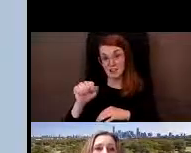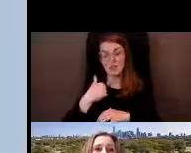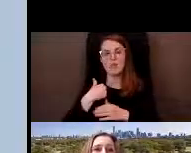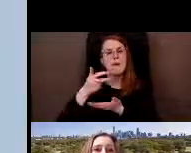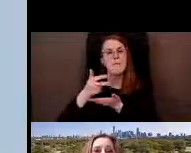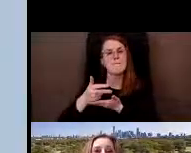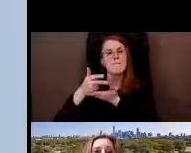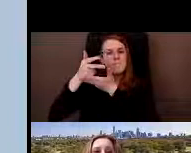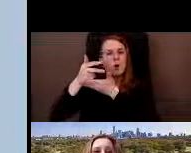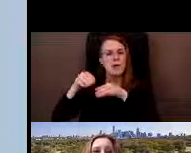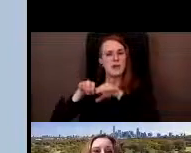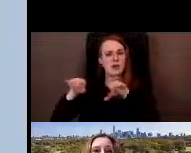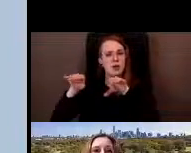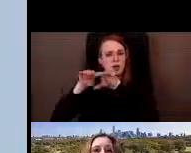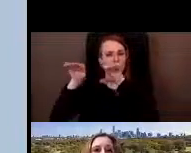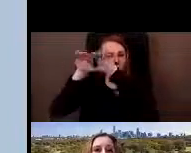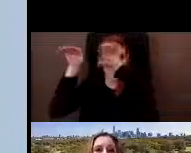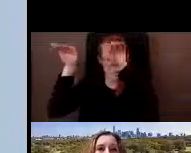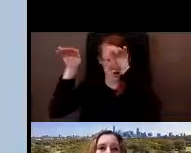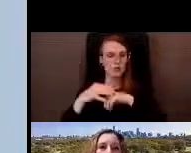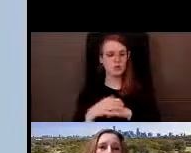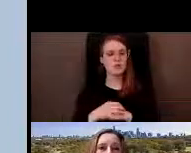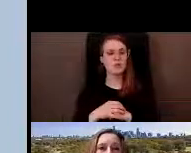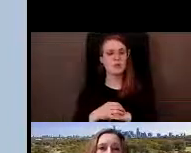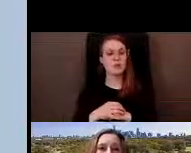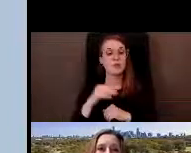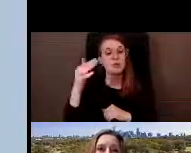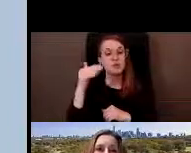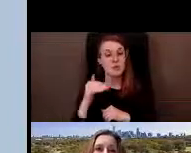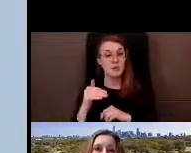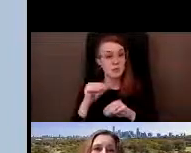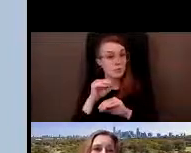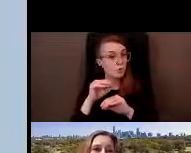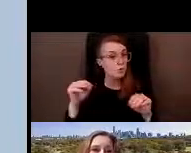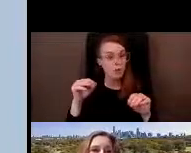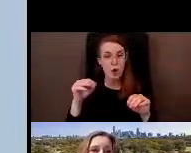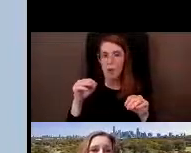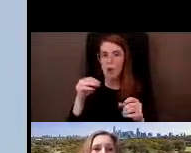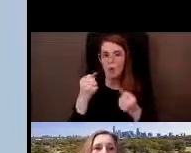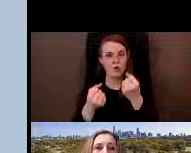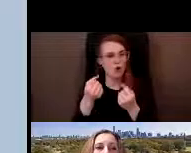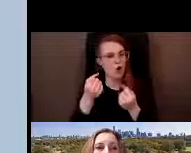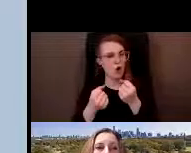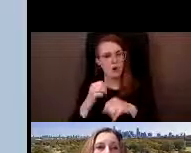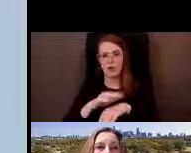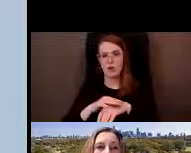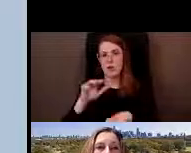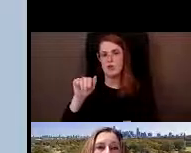park. We have removal of vehicular traffic from Andrew Zilker Road